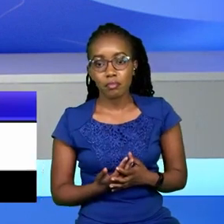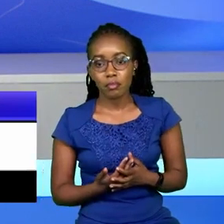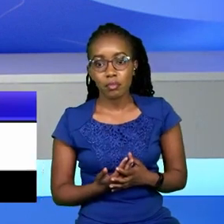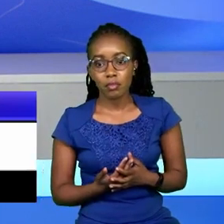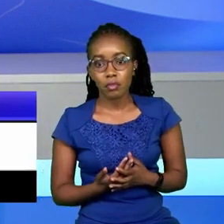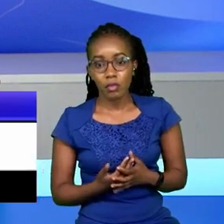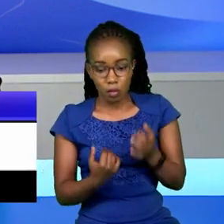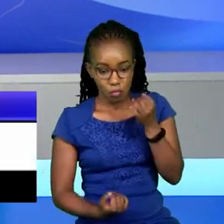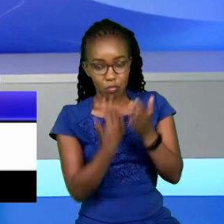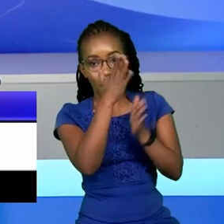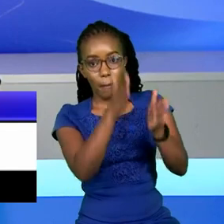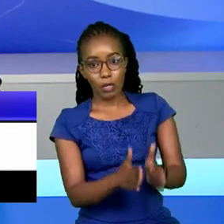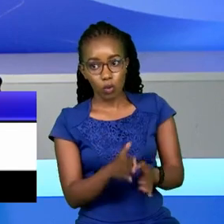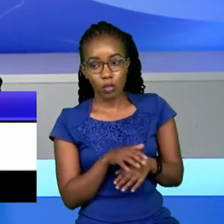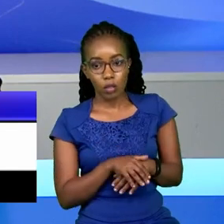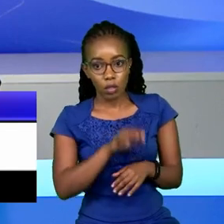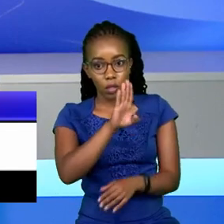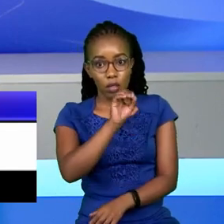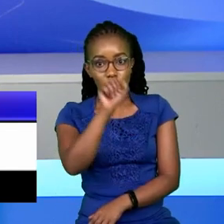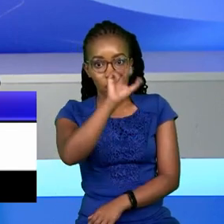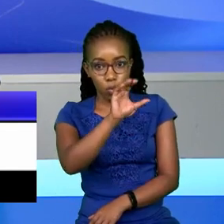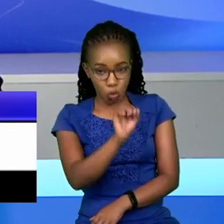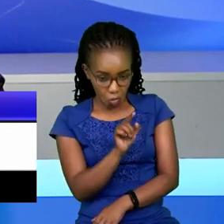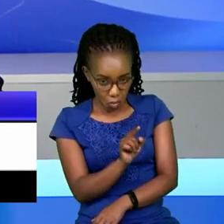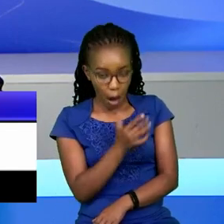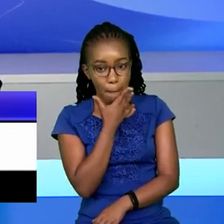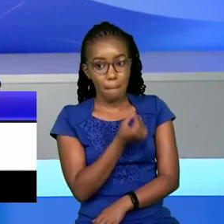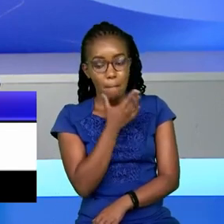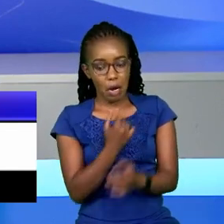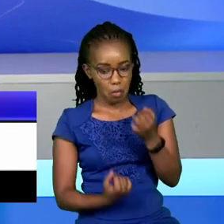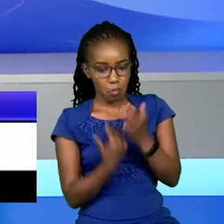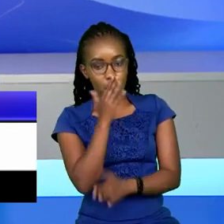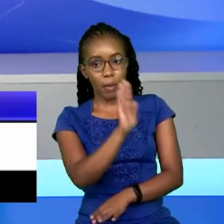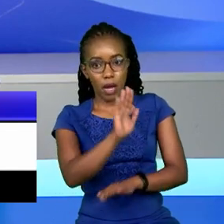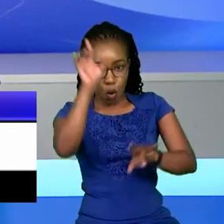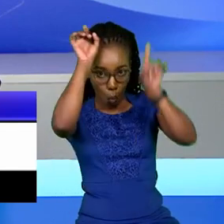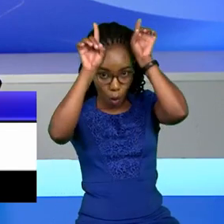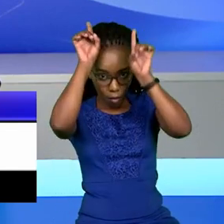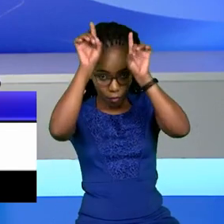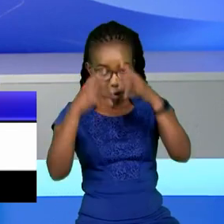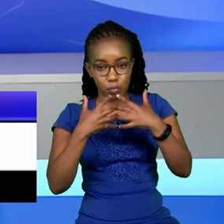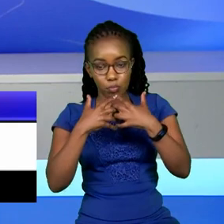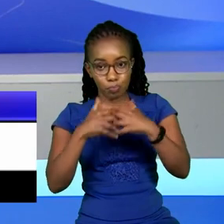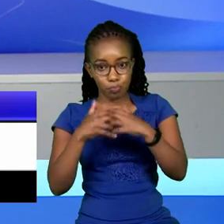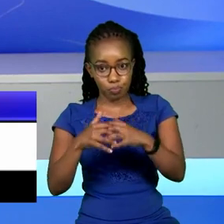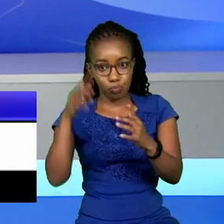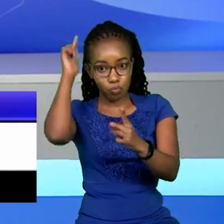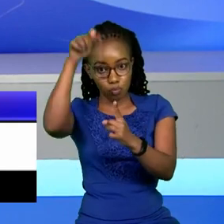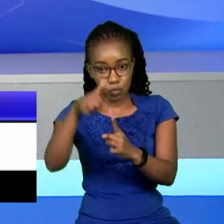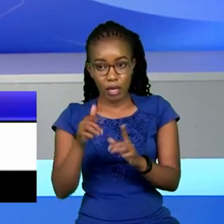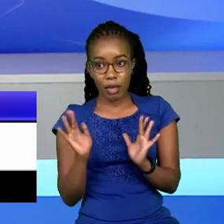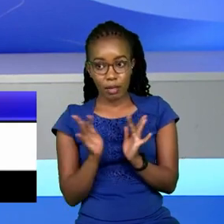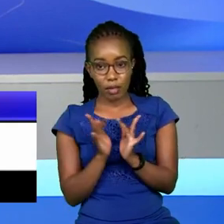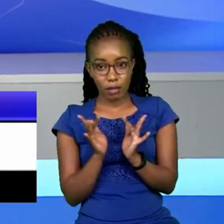One such inventor being Bosco Somi. According to Bosco, his invention, a Wi-Fi vending machine, aims at commercializing the